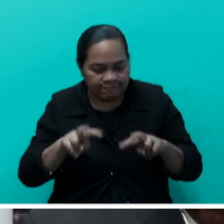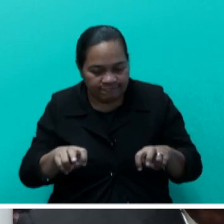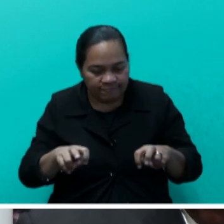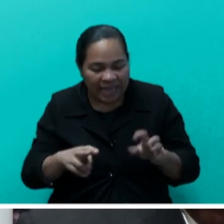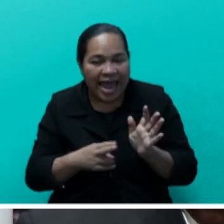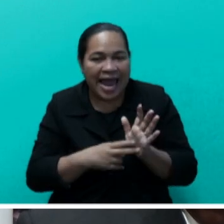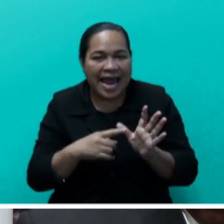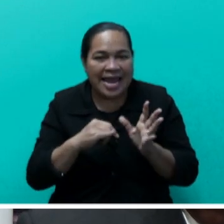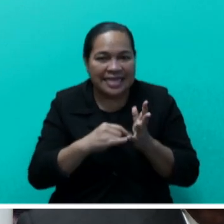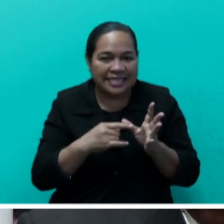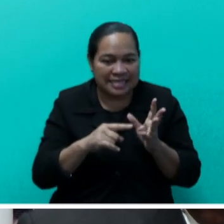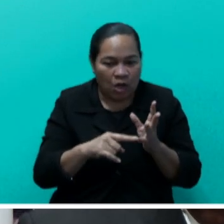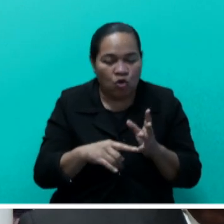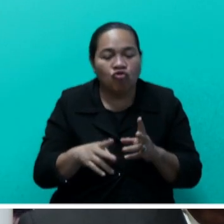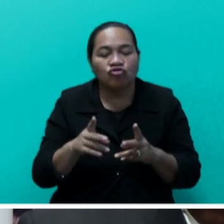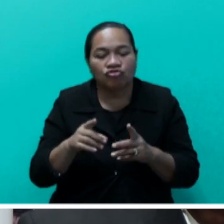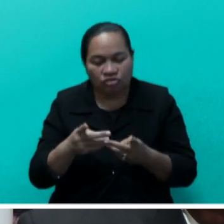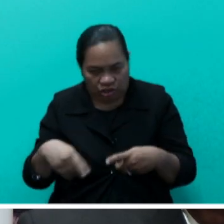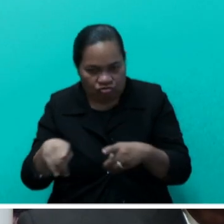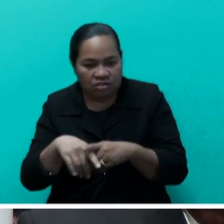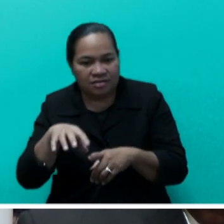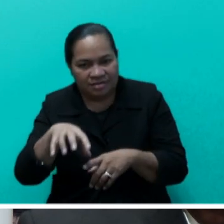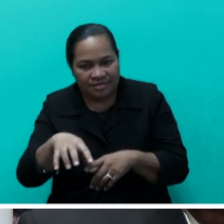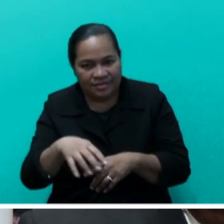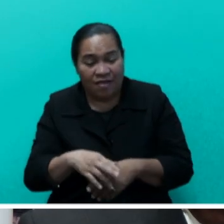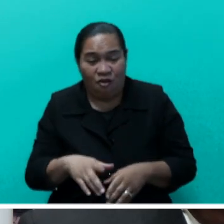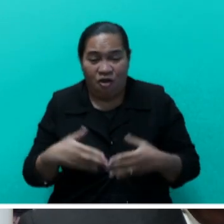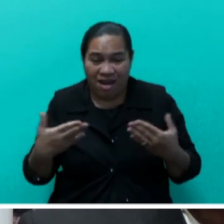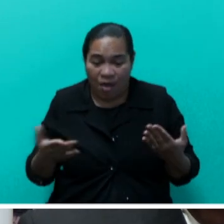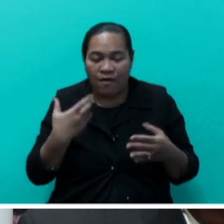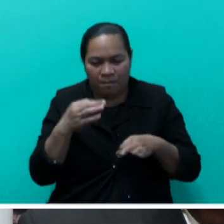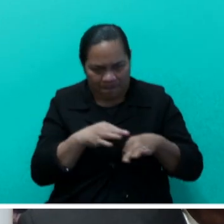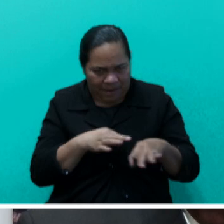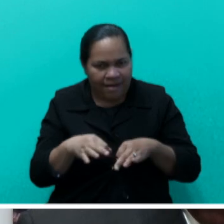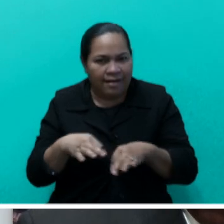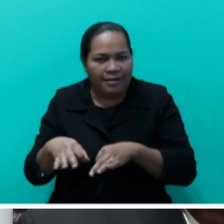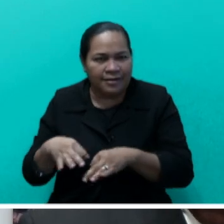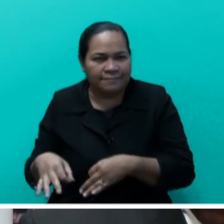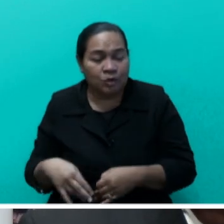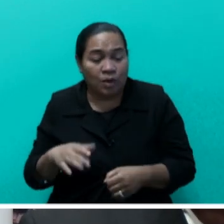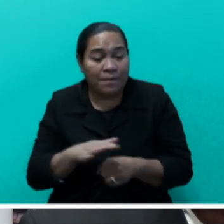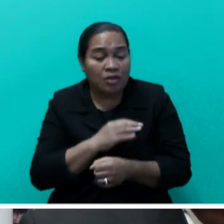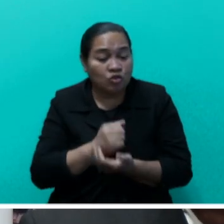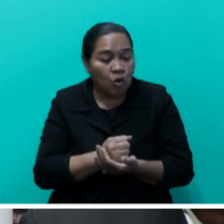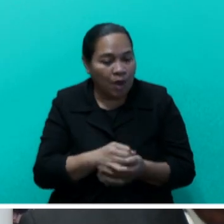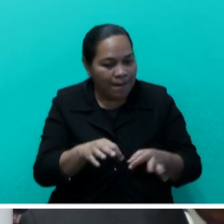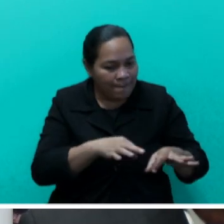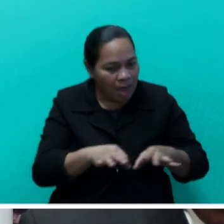Nasau District as part of the overall plan. Right now, we just have to make sure we plan out the initial